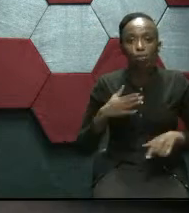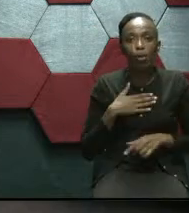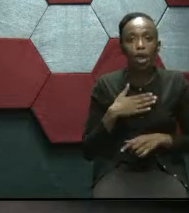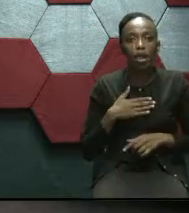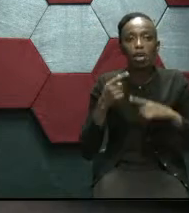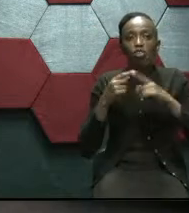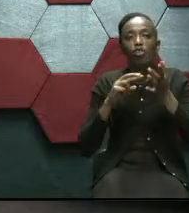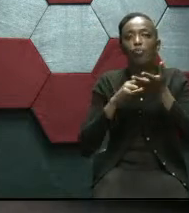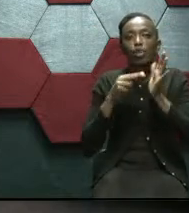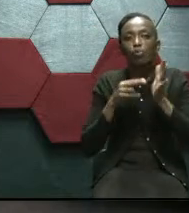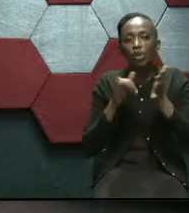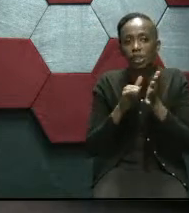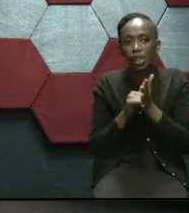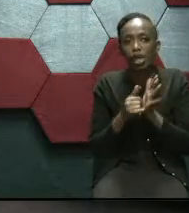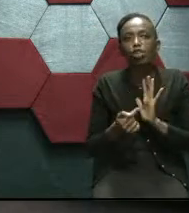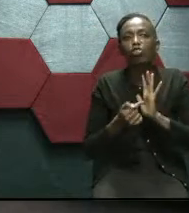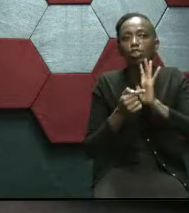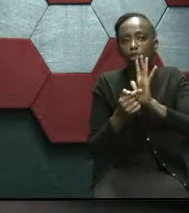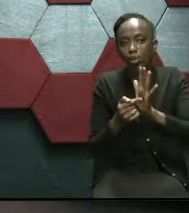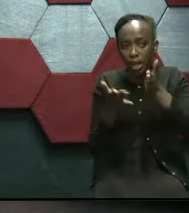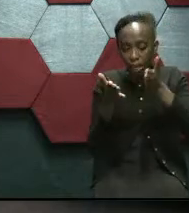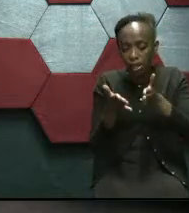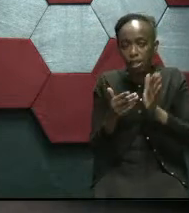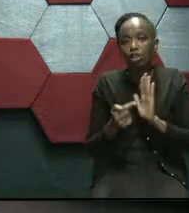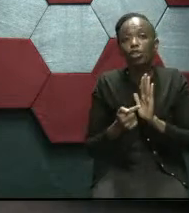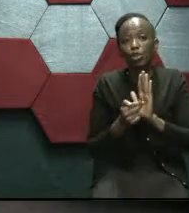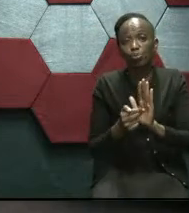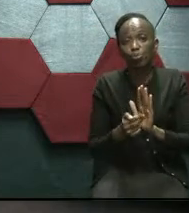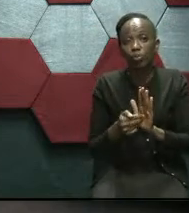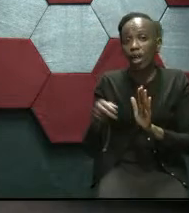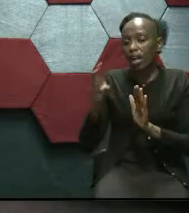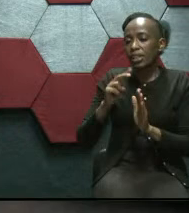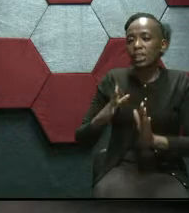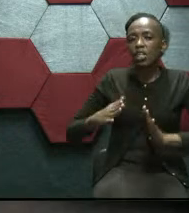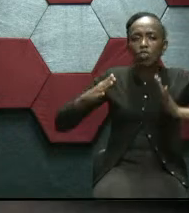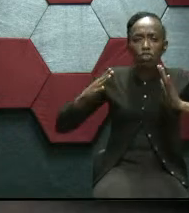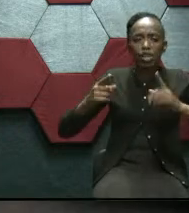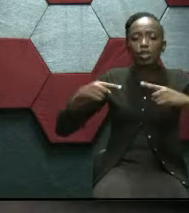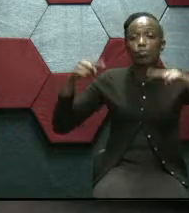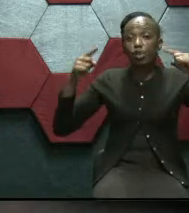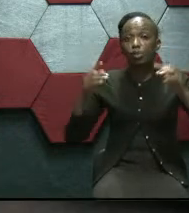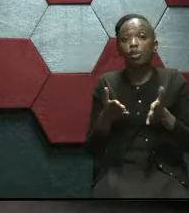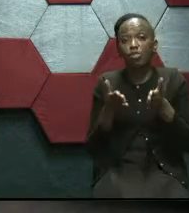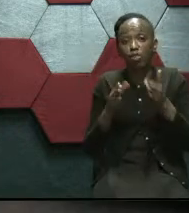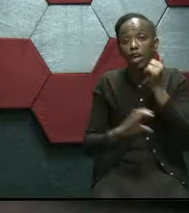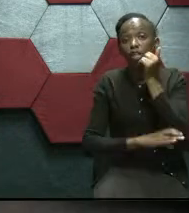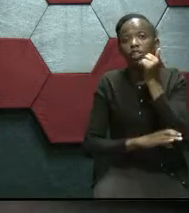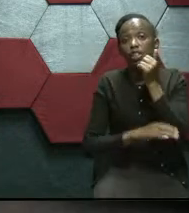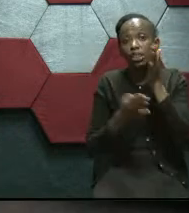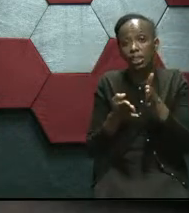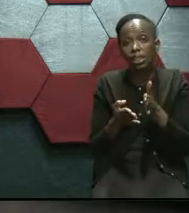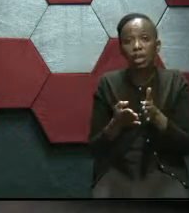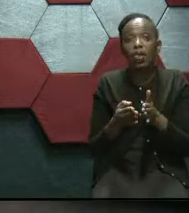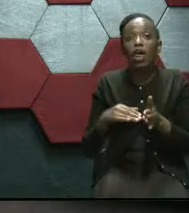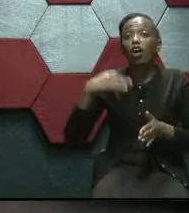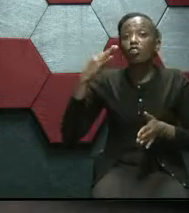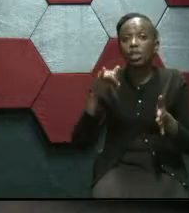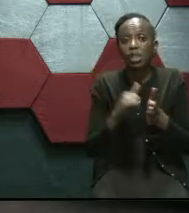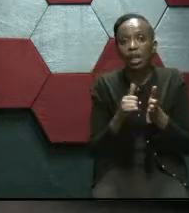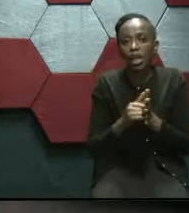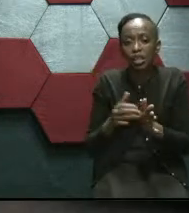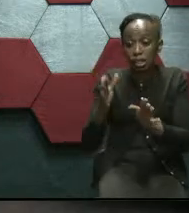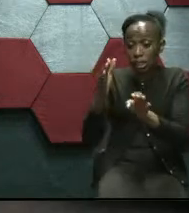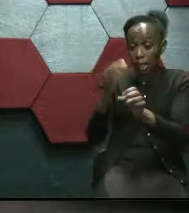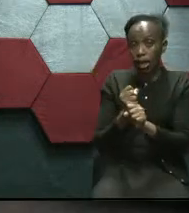From the projects that you've displayed at this exhibition, I see great prospects for this country, a future that is